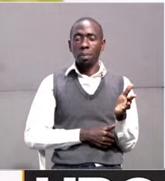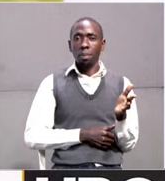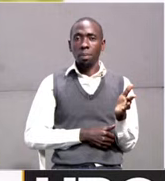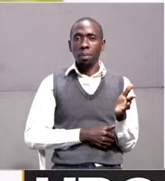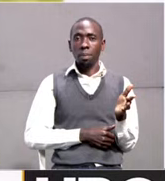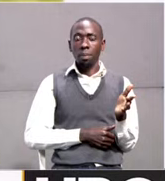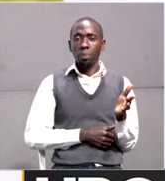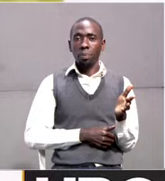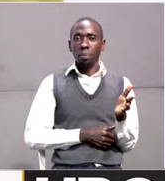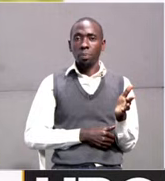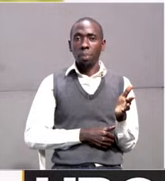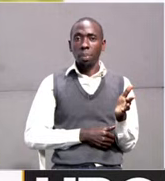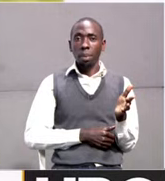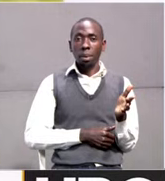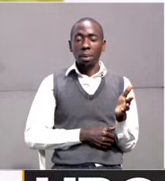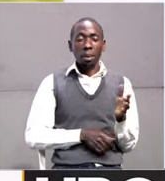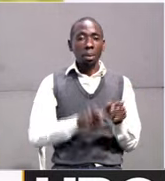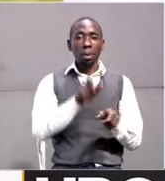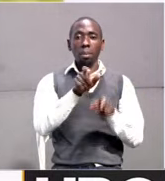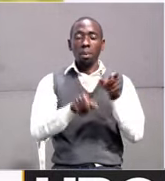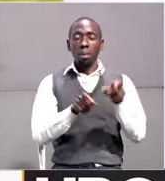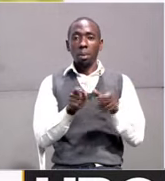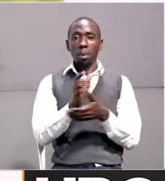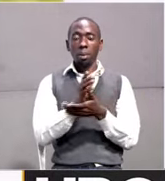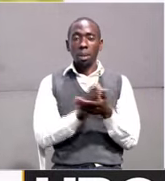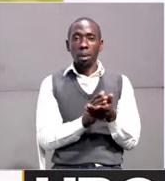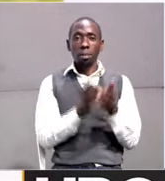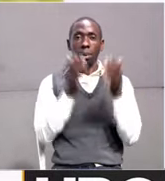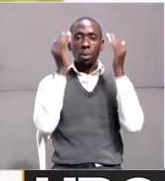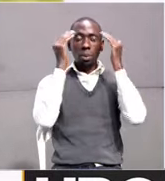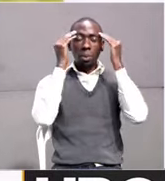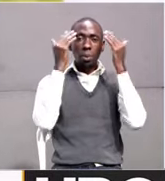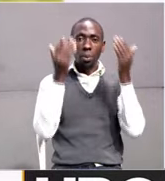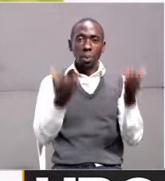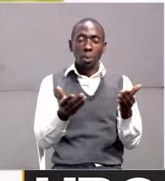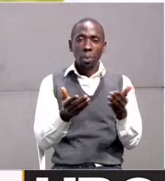Some of the people don't know our history very well.